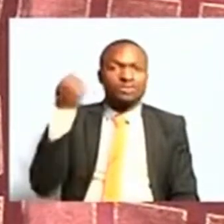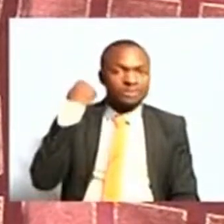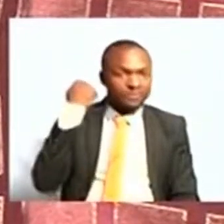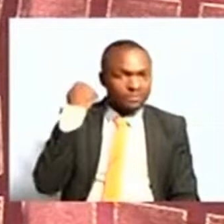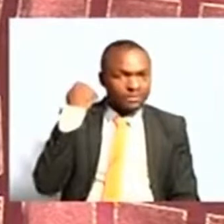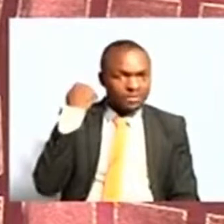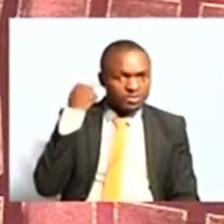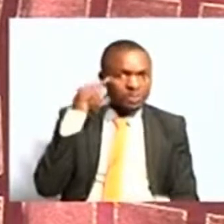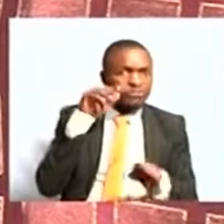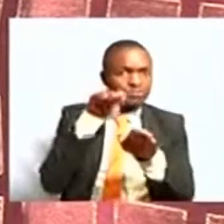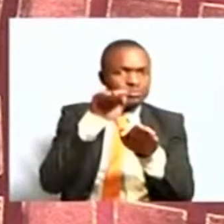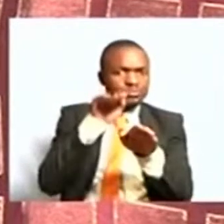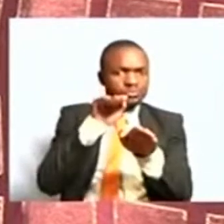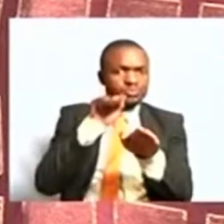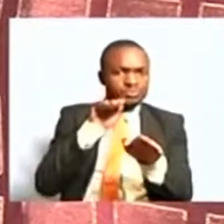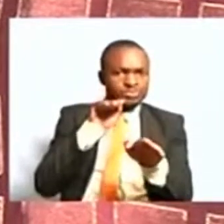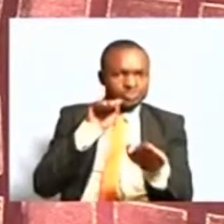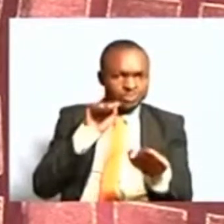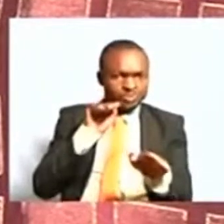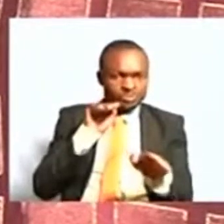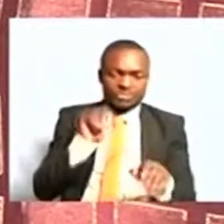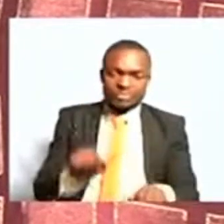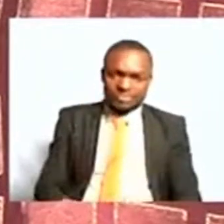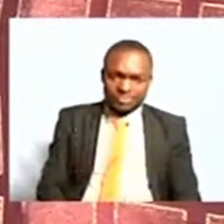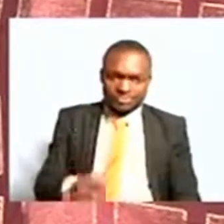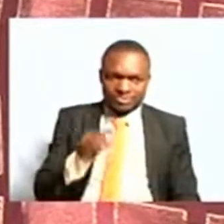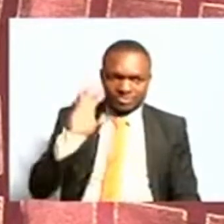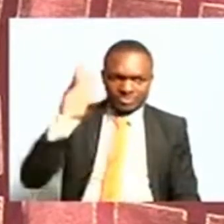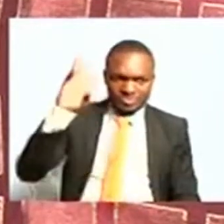negligently, which accounted for